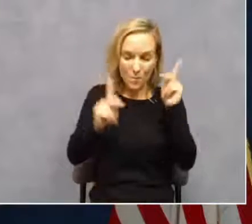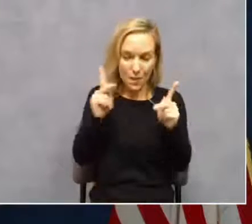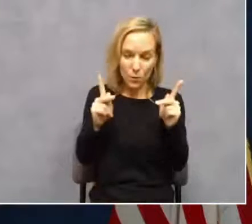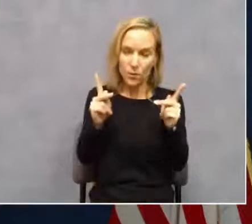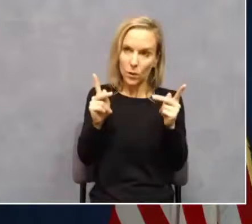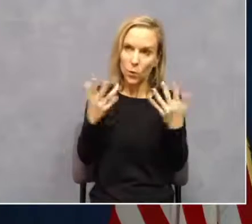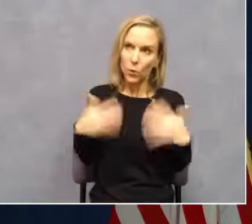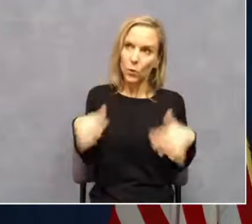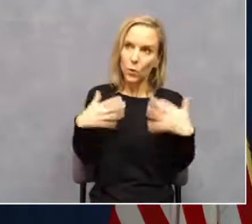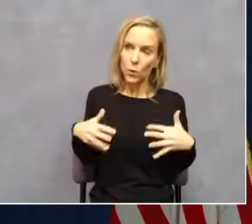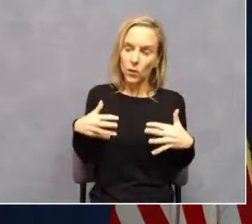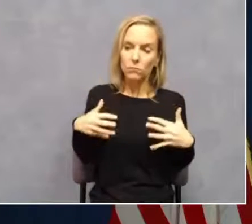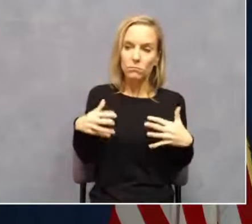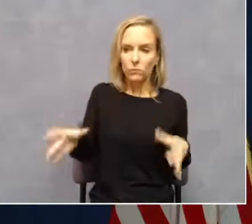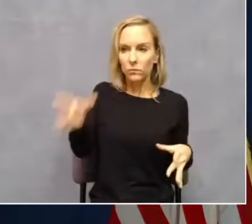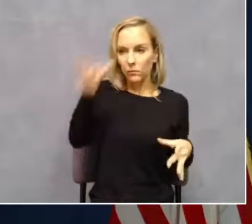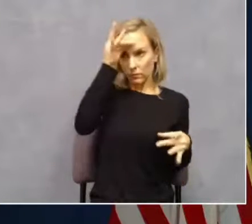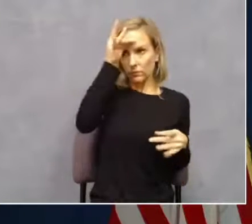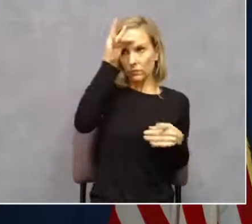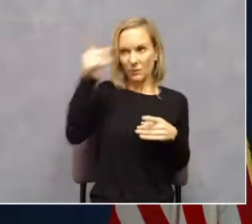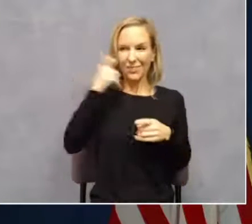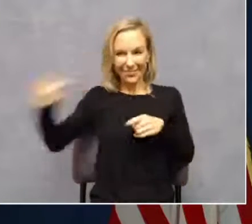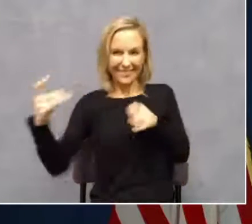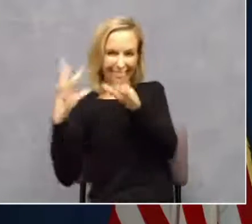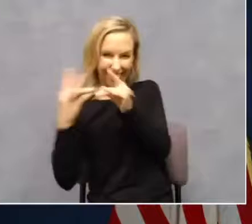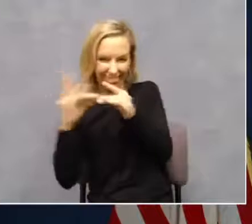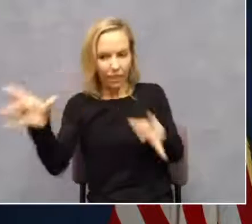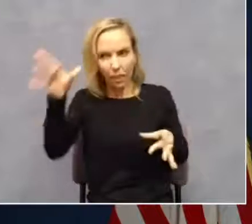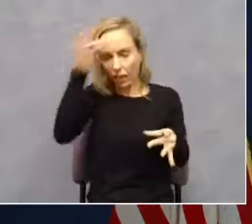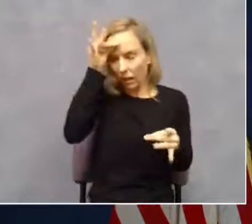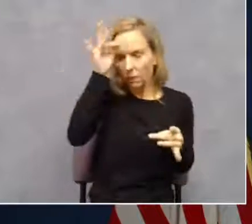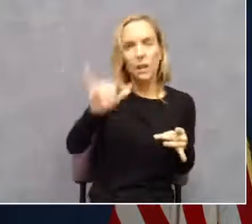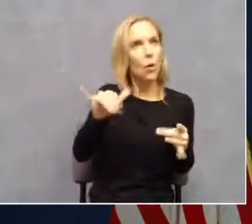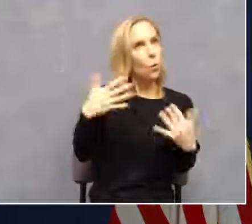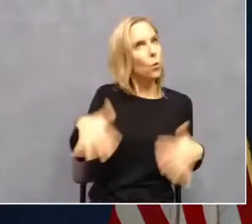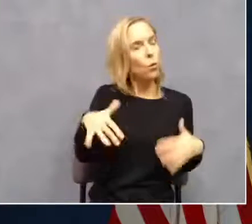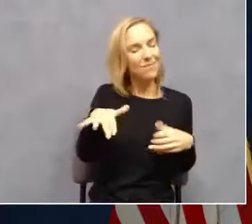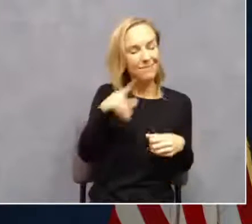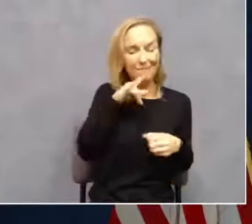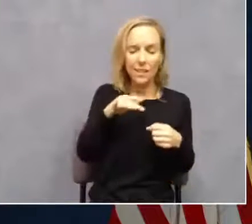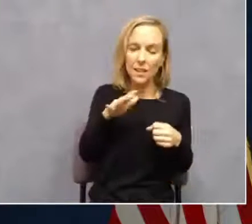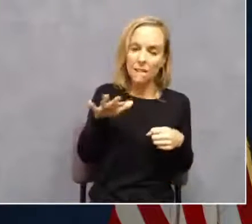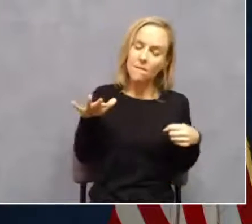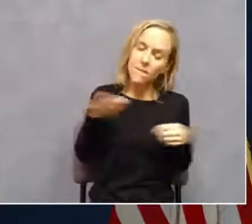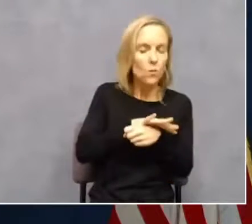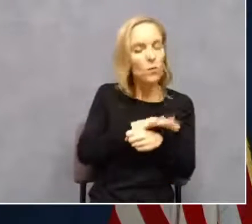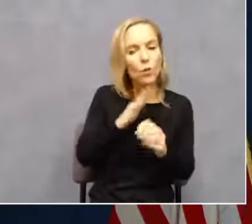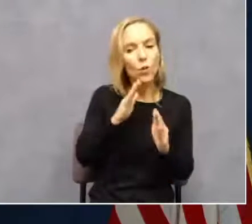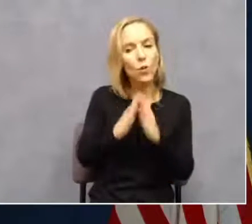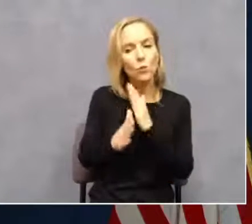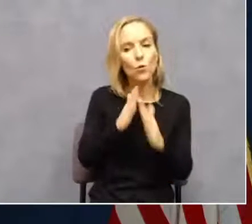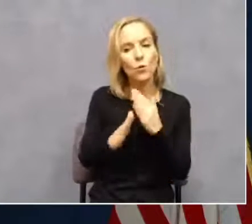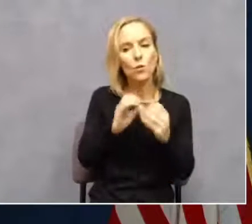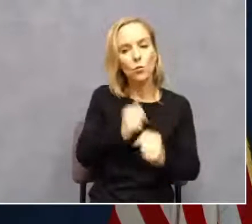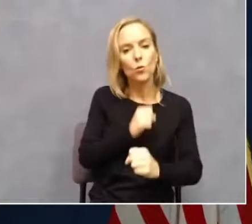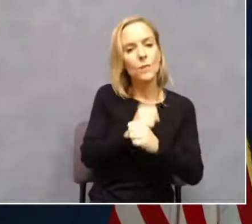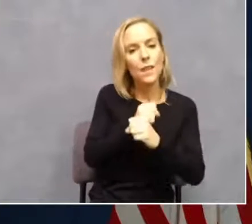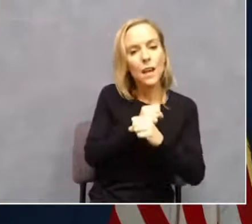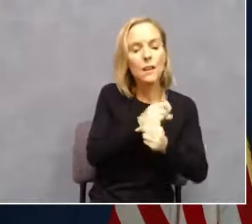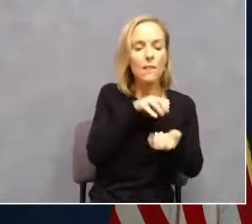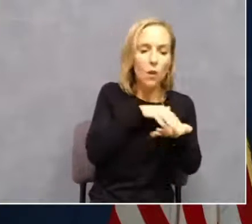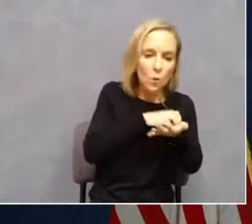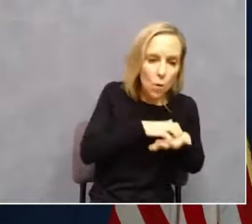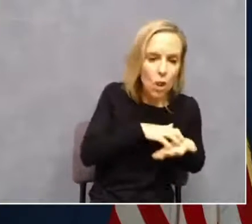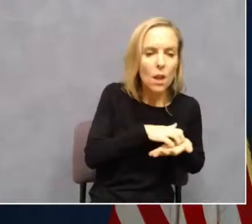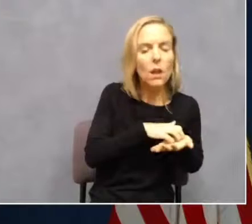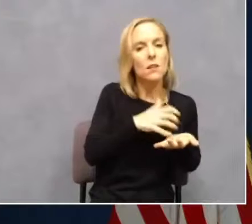the information he just gave is it takes an entire community to protect the most vulnerable, keep